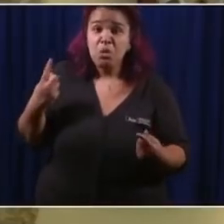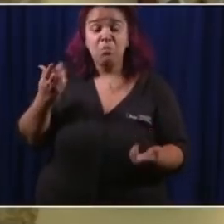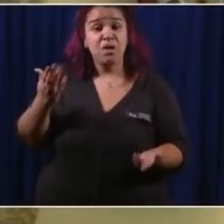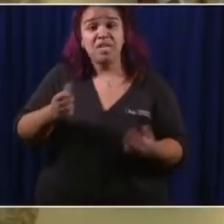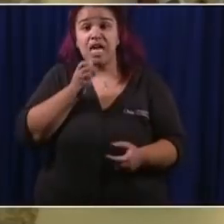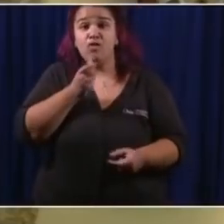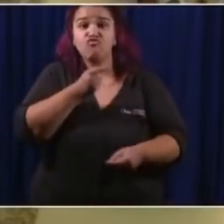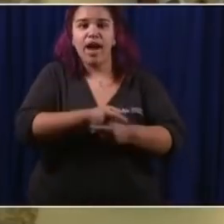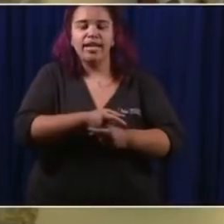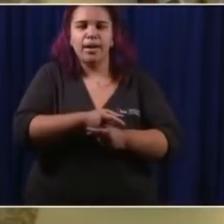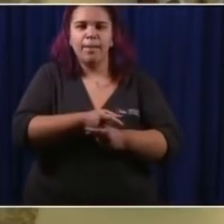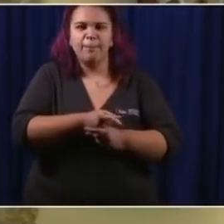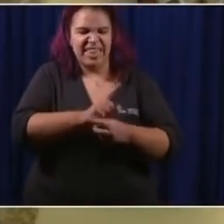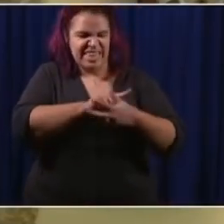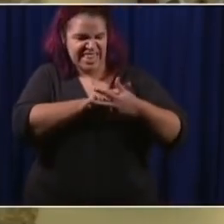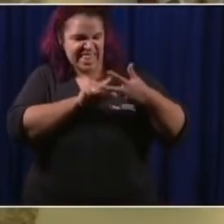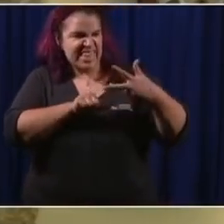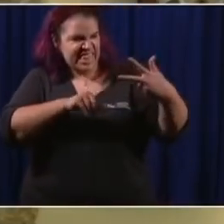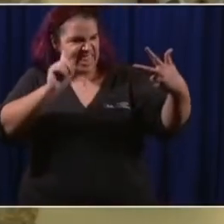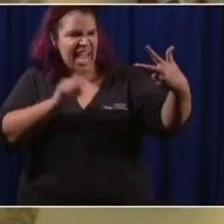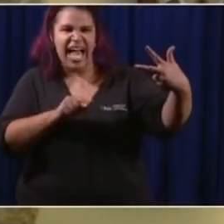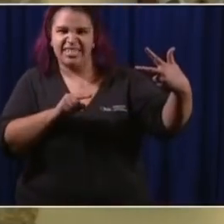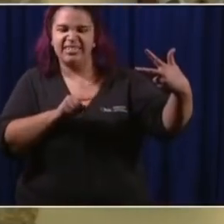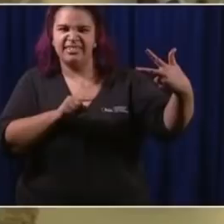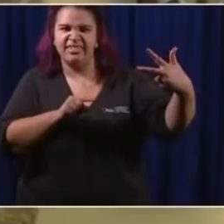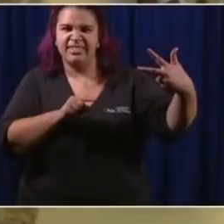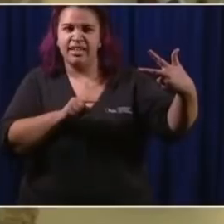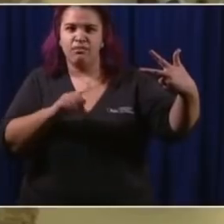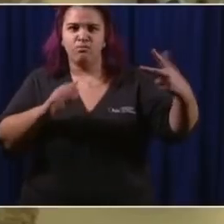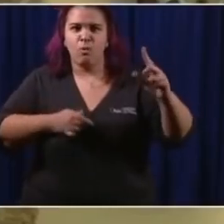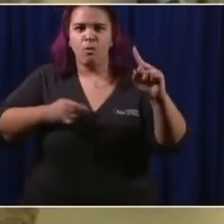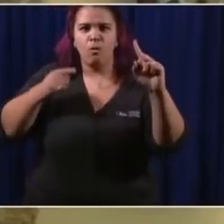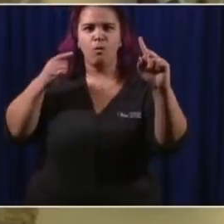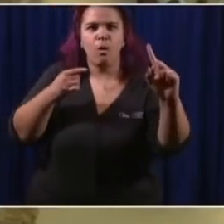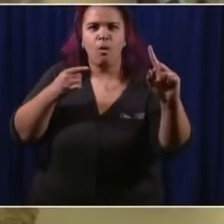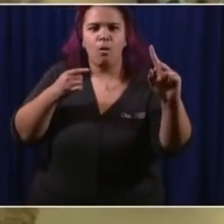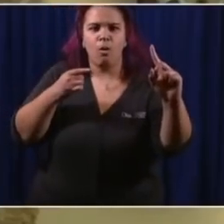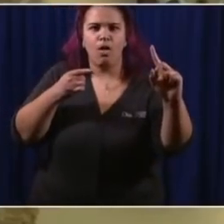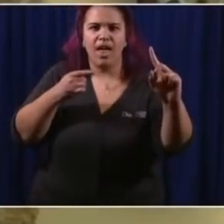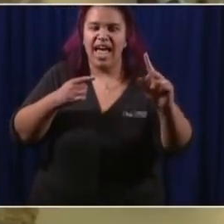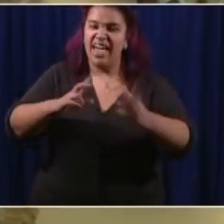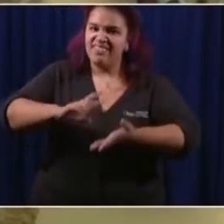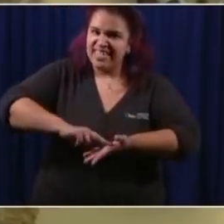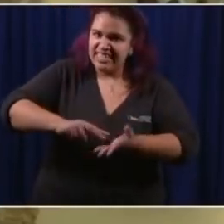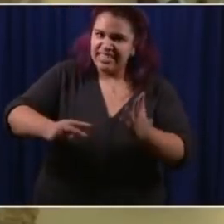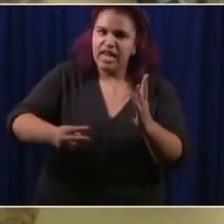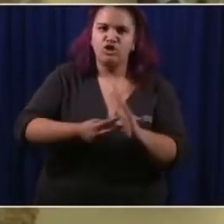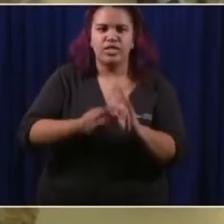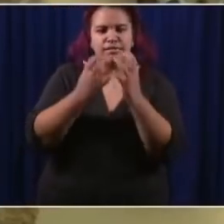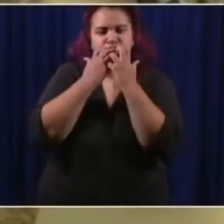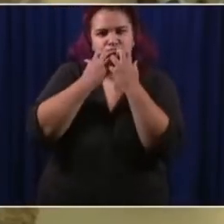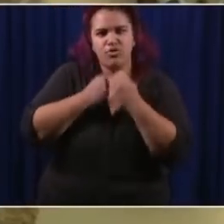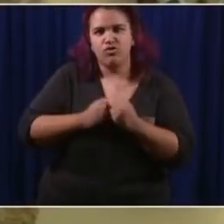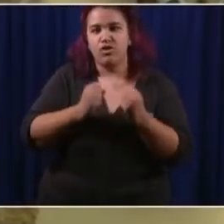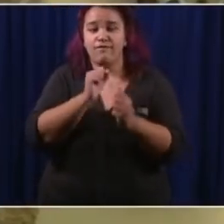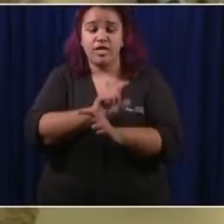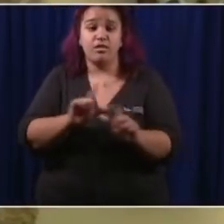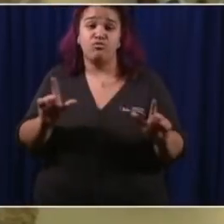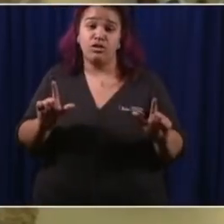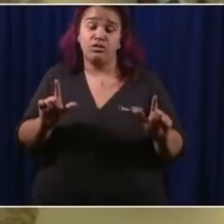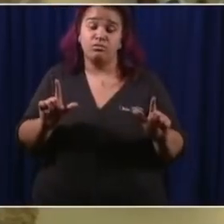of that, in preserving our liberty. And so that's my answer to the people who